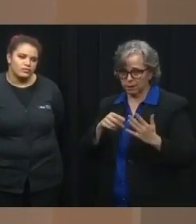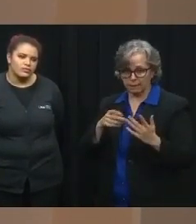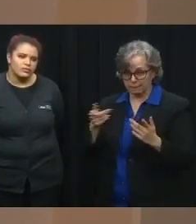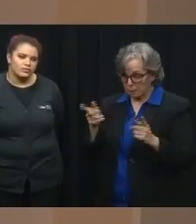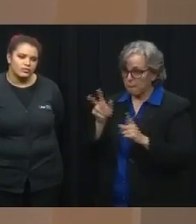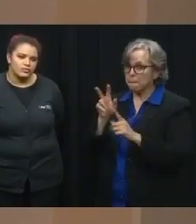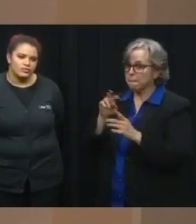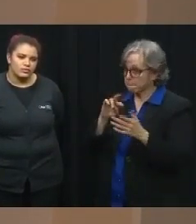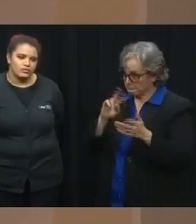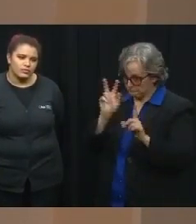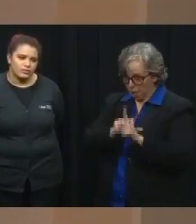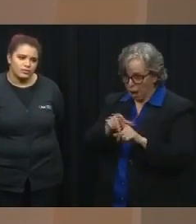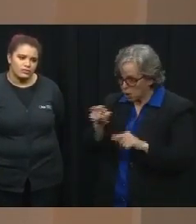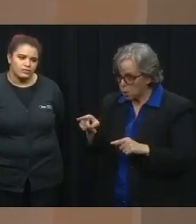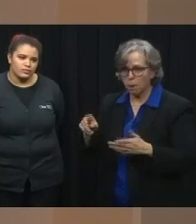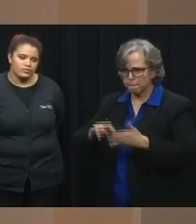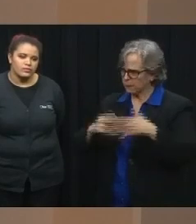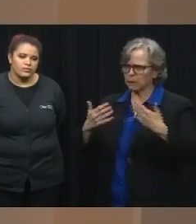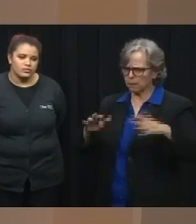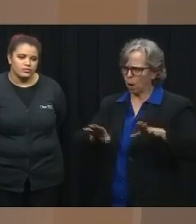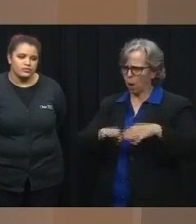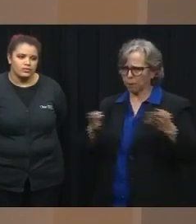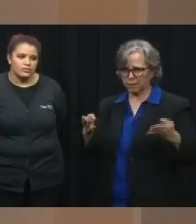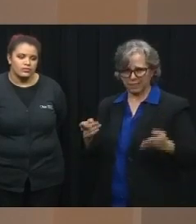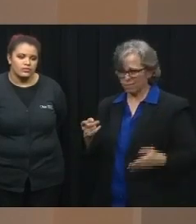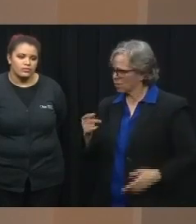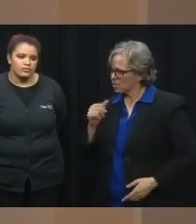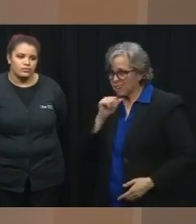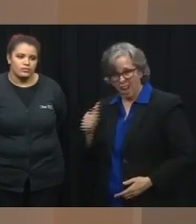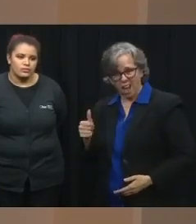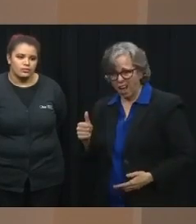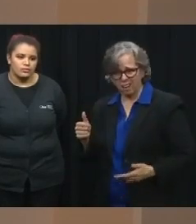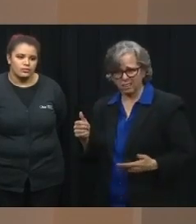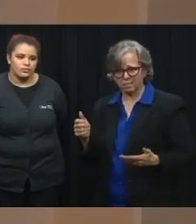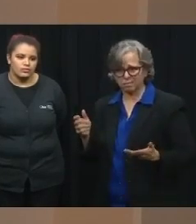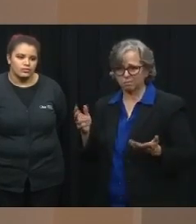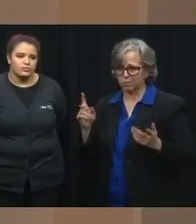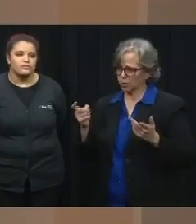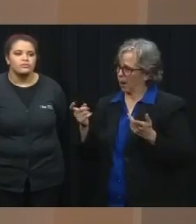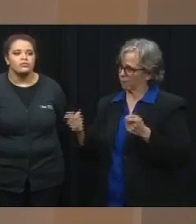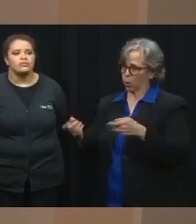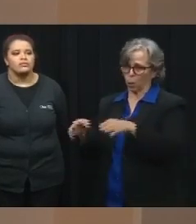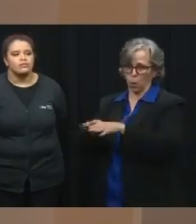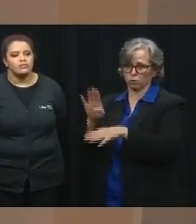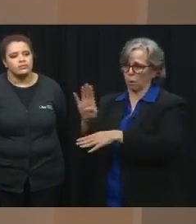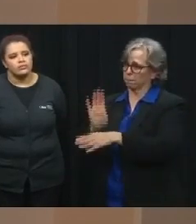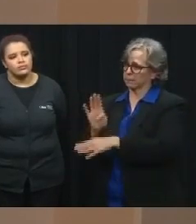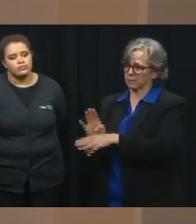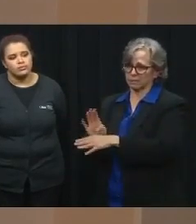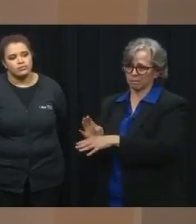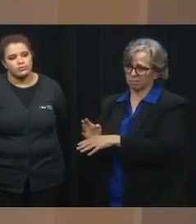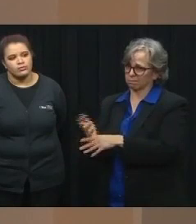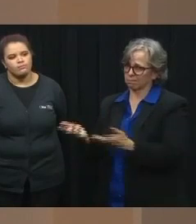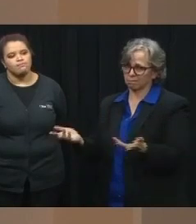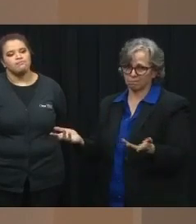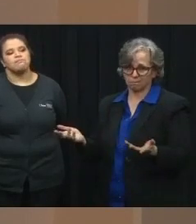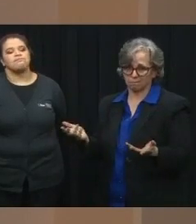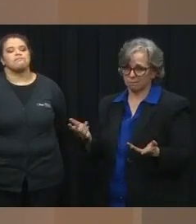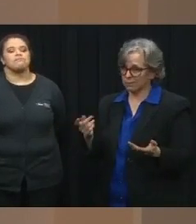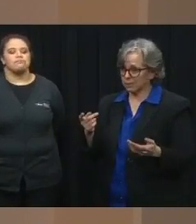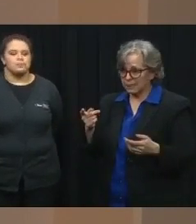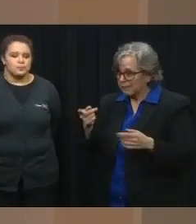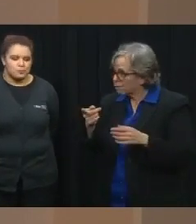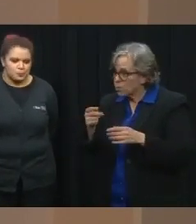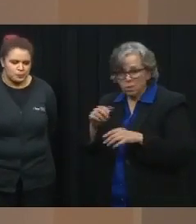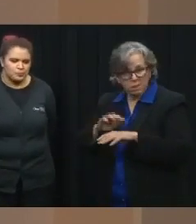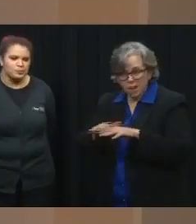not covered under this, then consider yourself as somebody who's not essential and who shouldn't be open. And